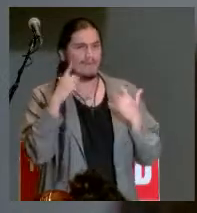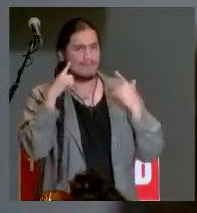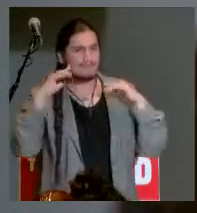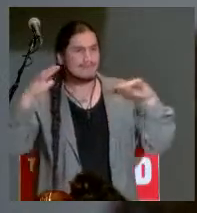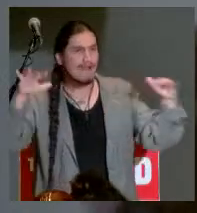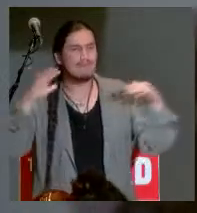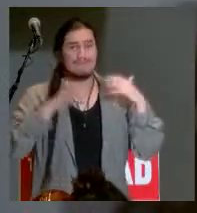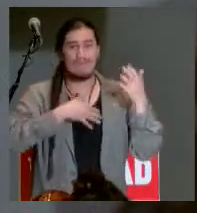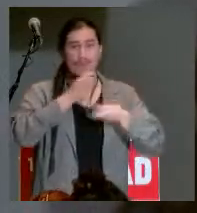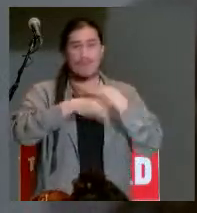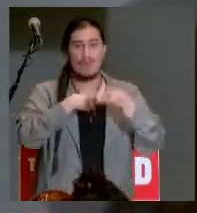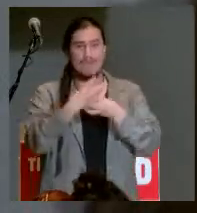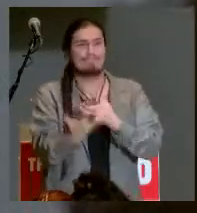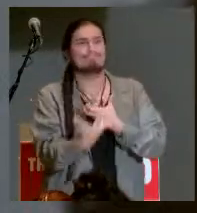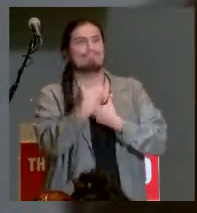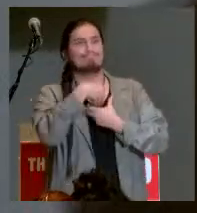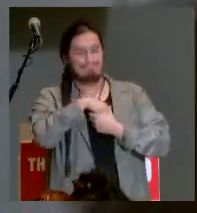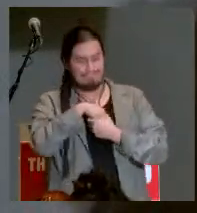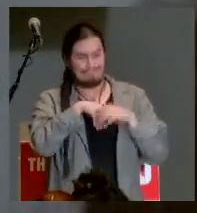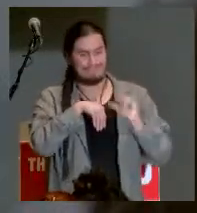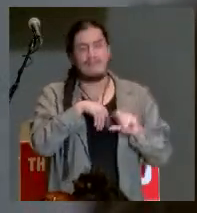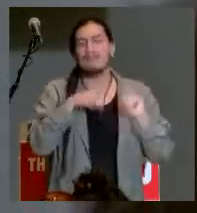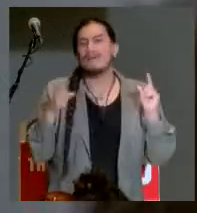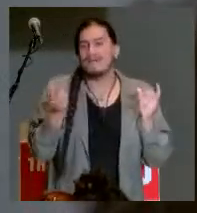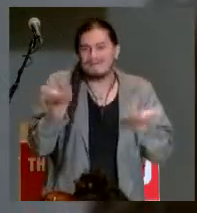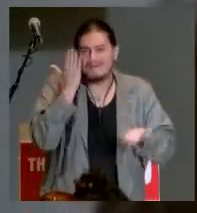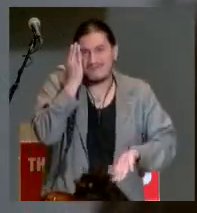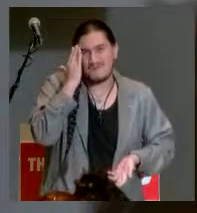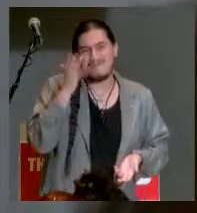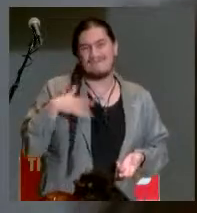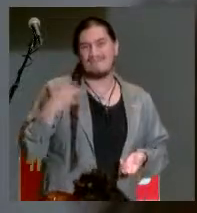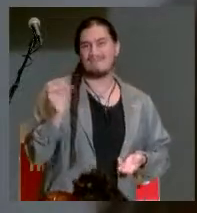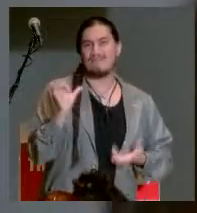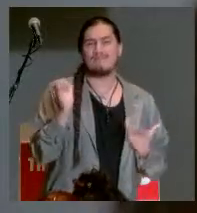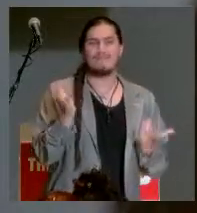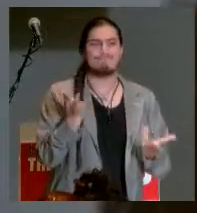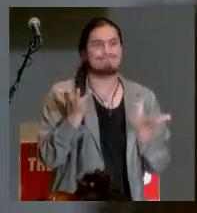world, hashtag autism, but, you know, I feel like,